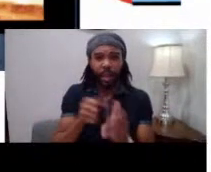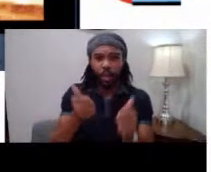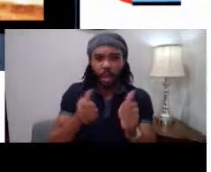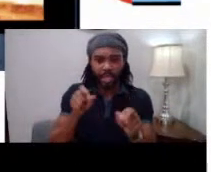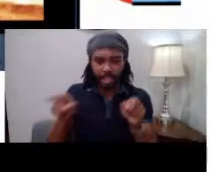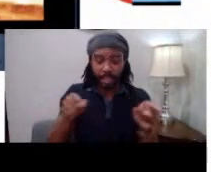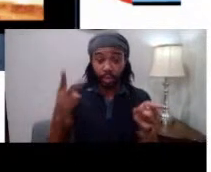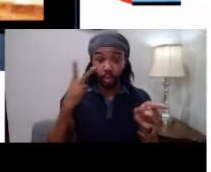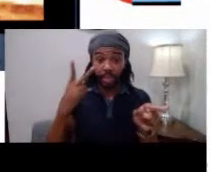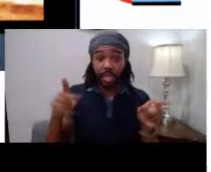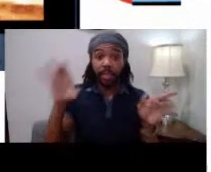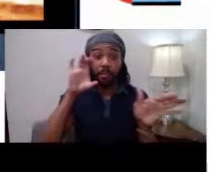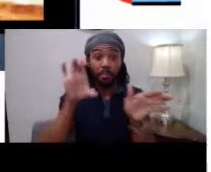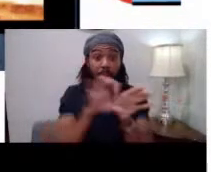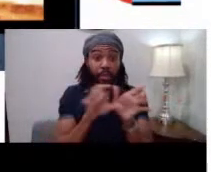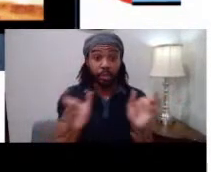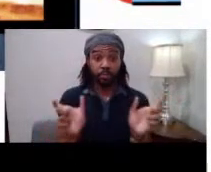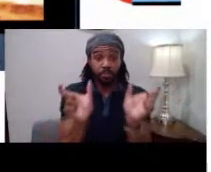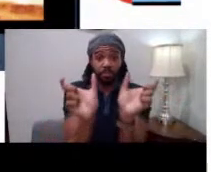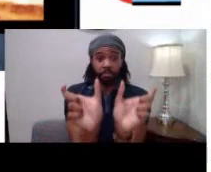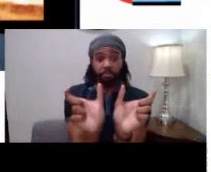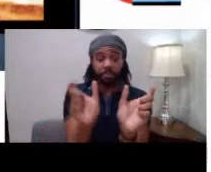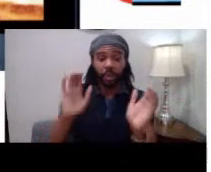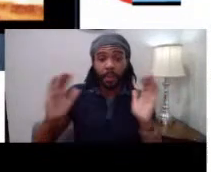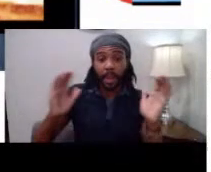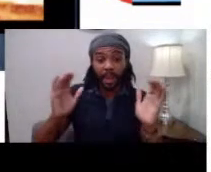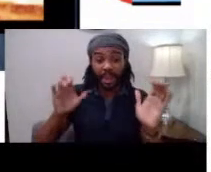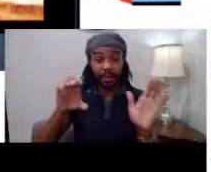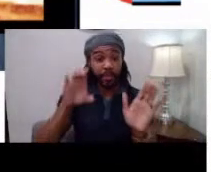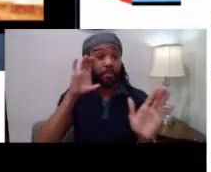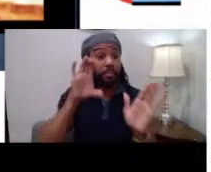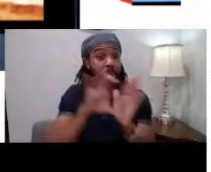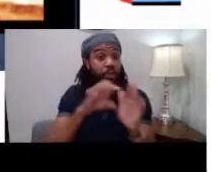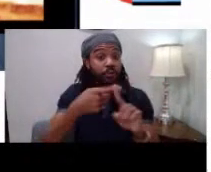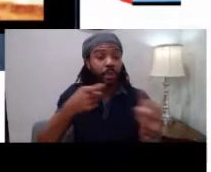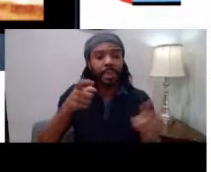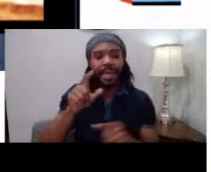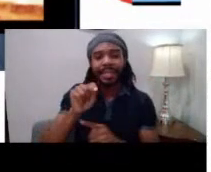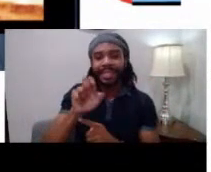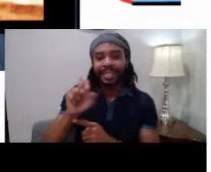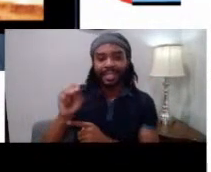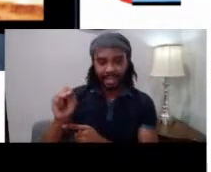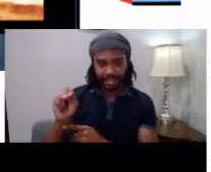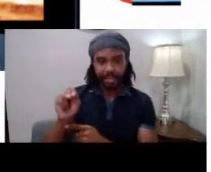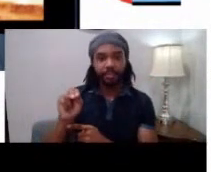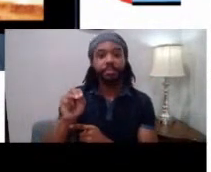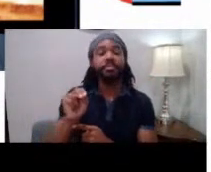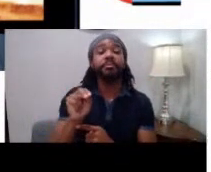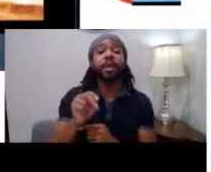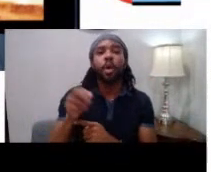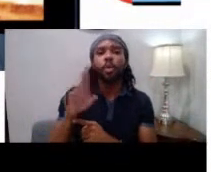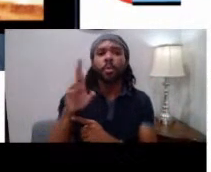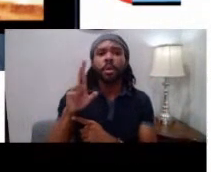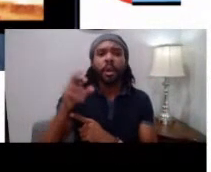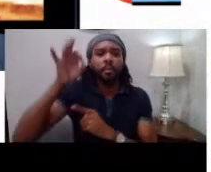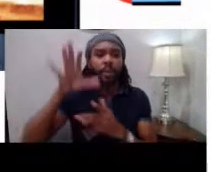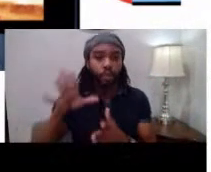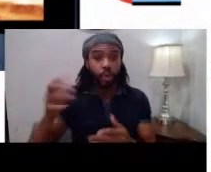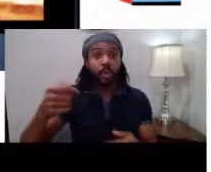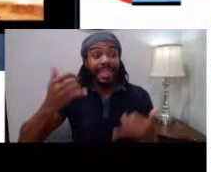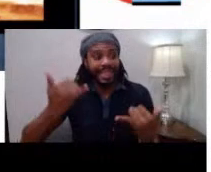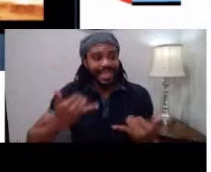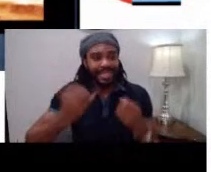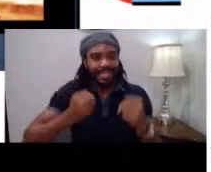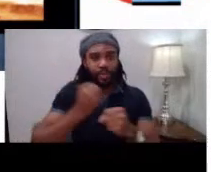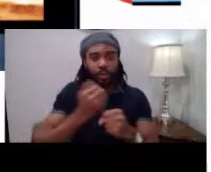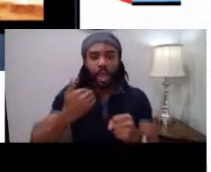by side. This is from Tennessee, led by a Republican preacher. There were book burnings this year. God damn it.